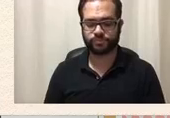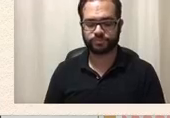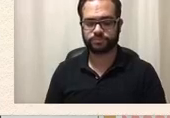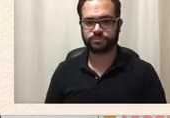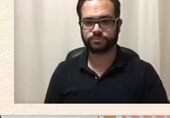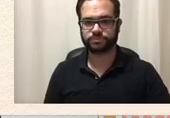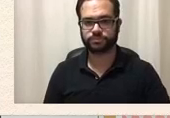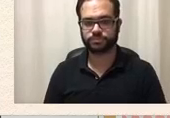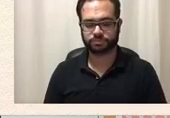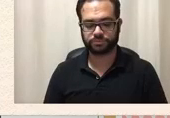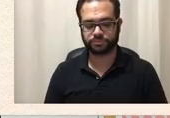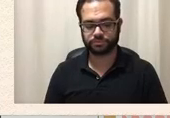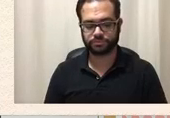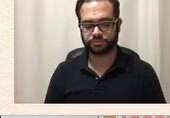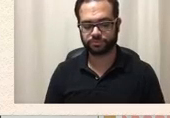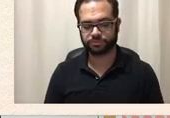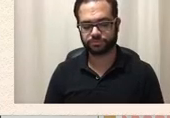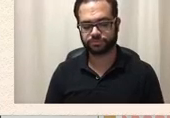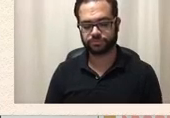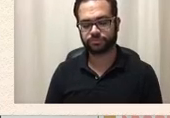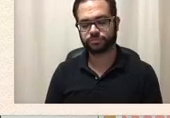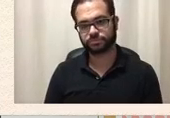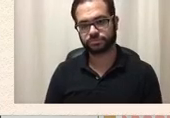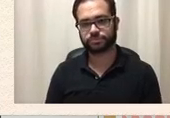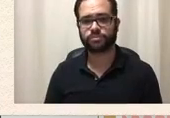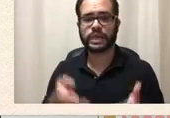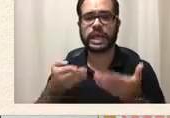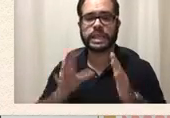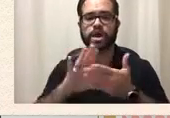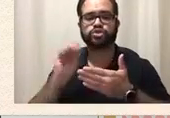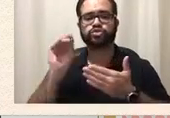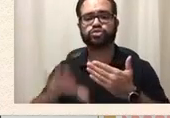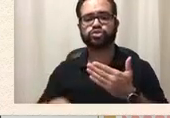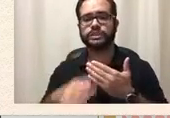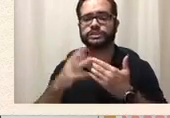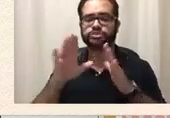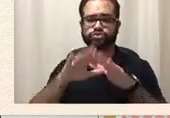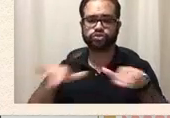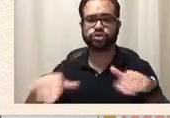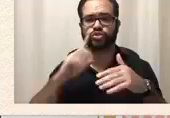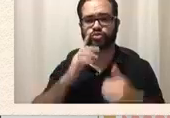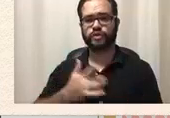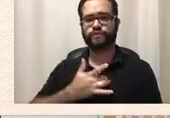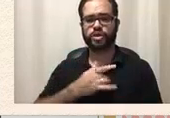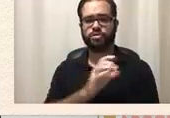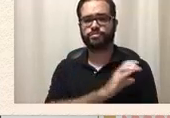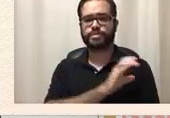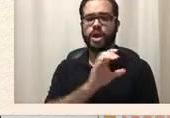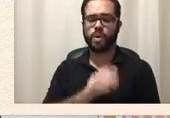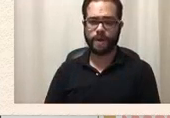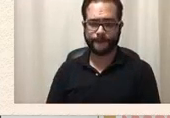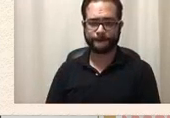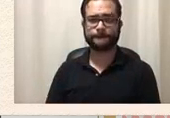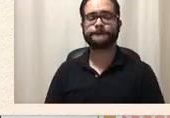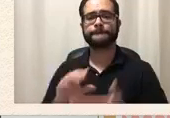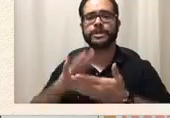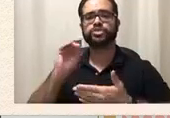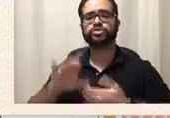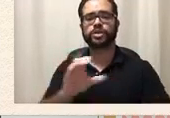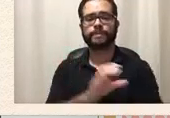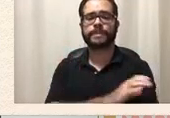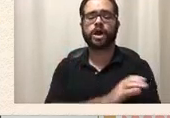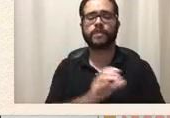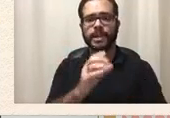Allow your students and even your child to feel empowered. Student empowerment and accountability is key